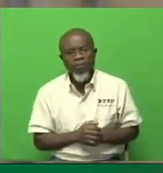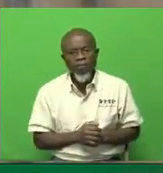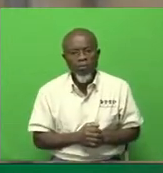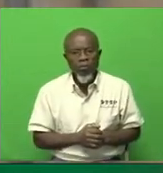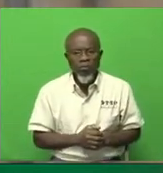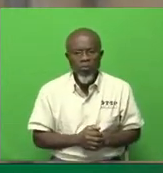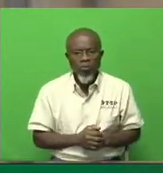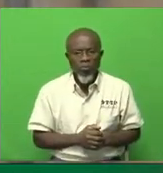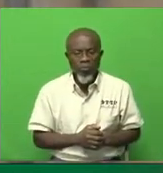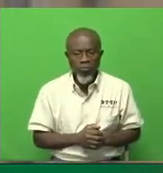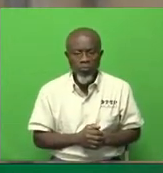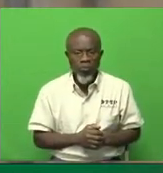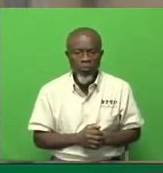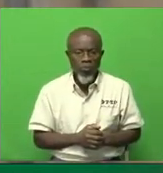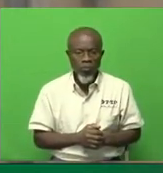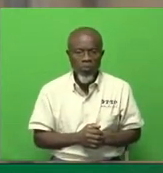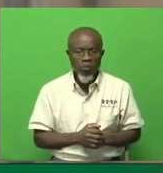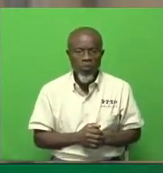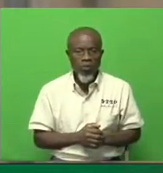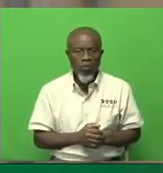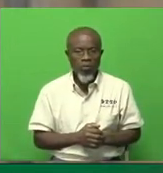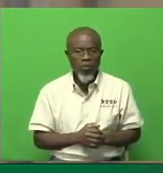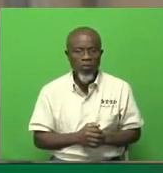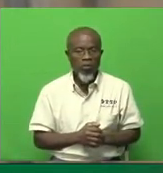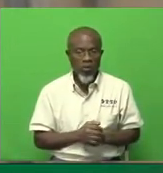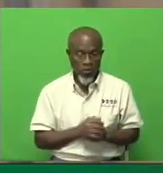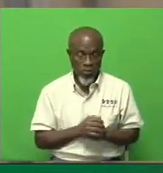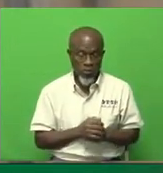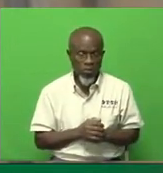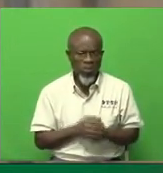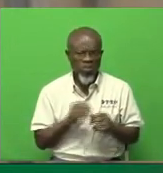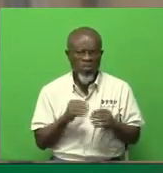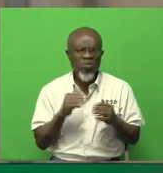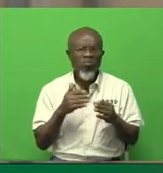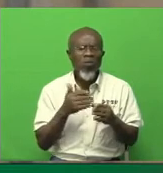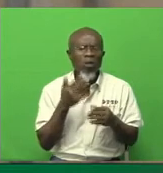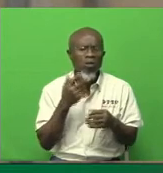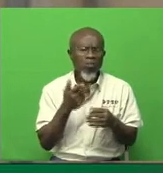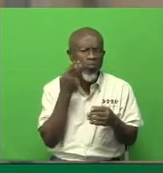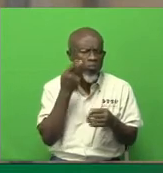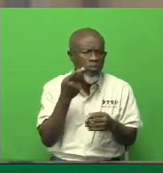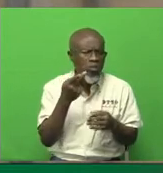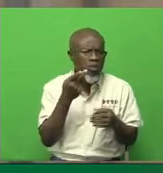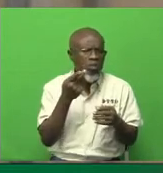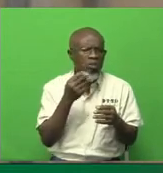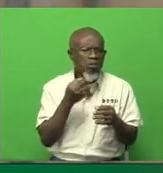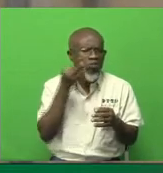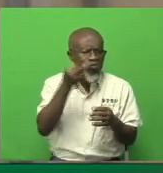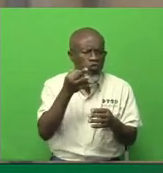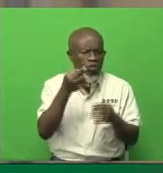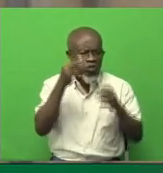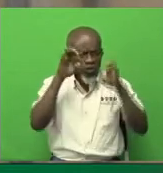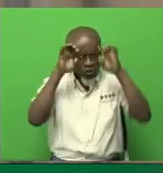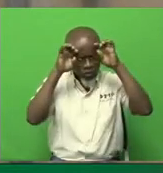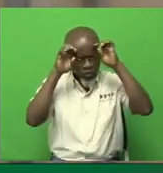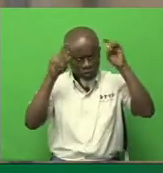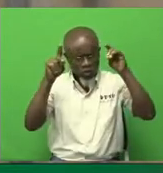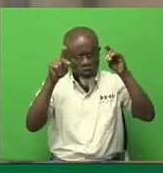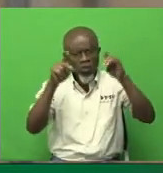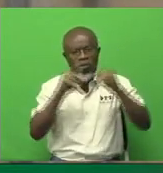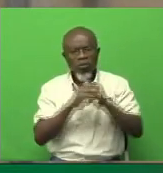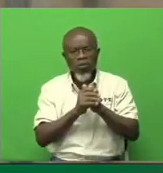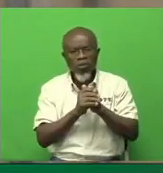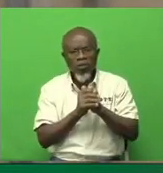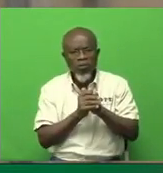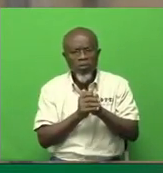Madam speaker the output of the education system is critical for the future of this country we